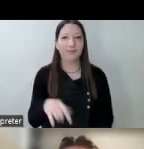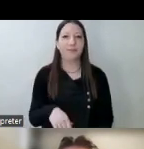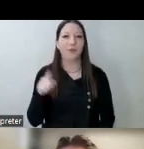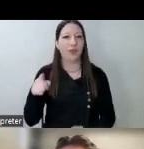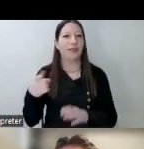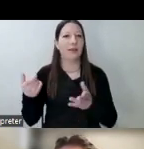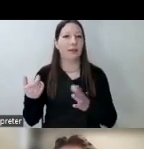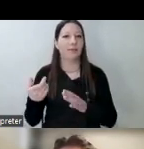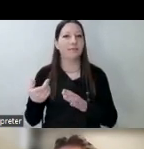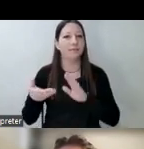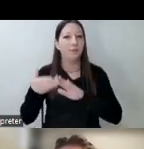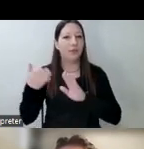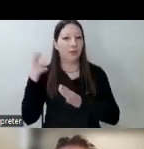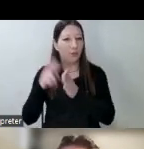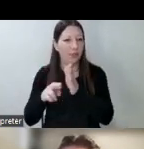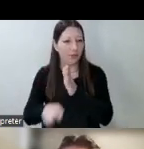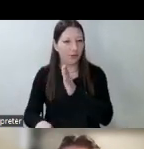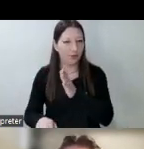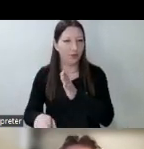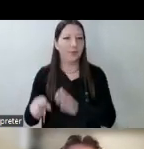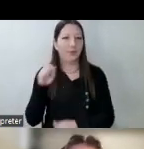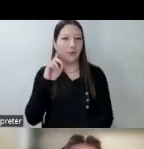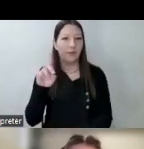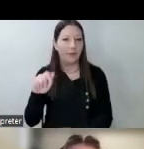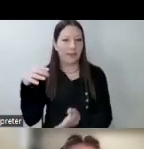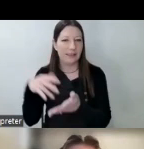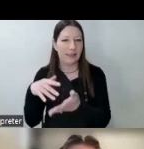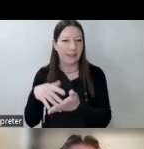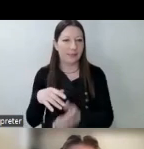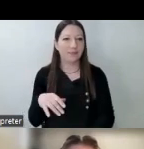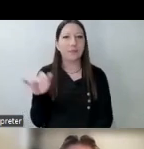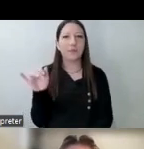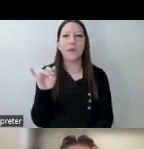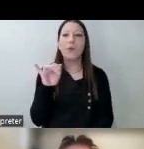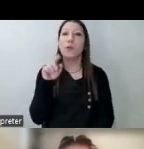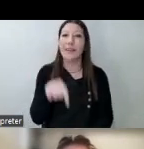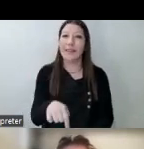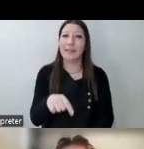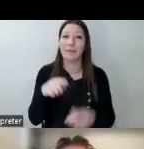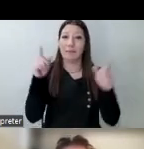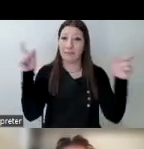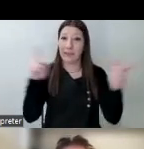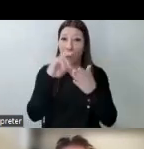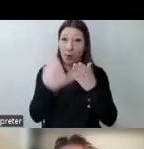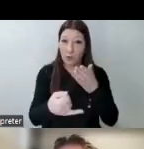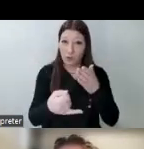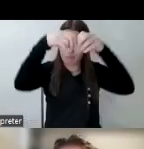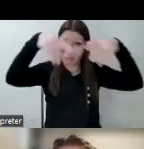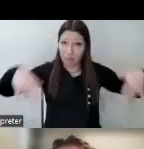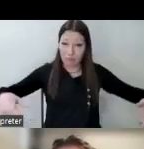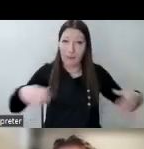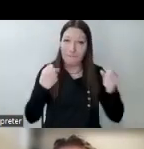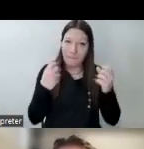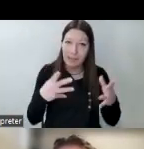project are several research creation micro-projects, which variously focus on issues related to disability,